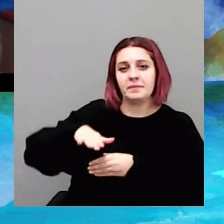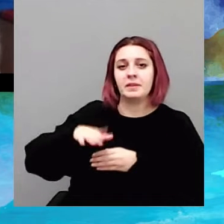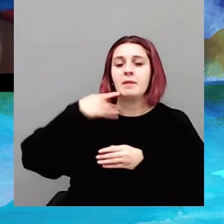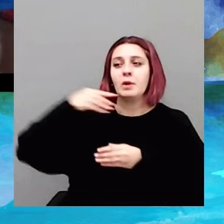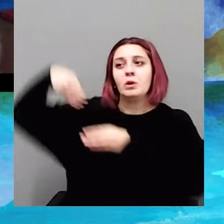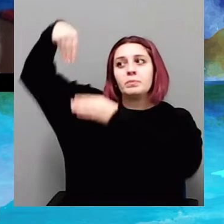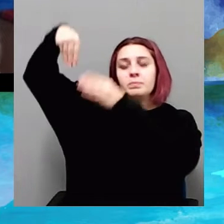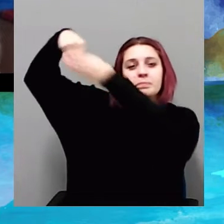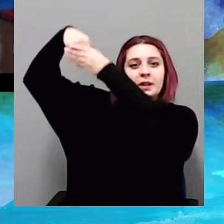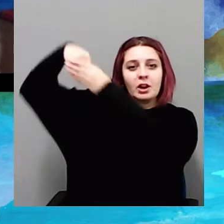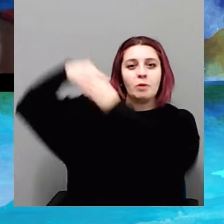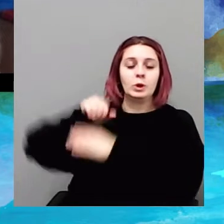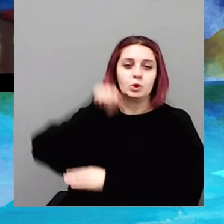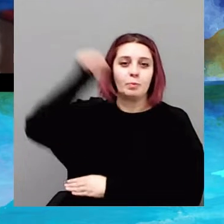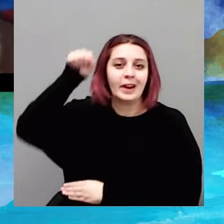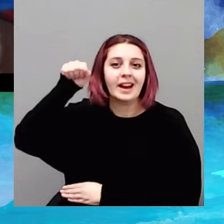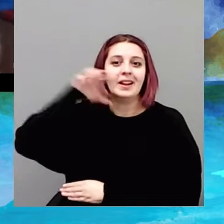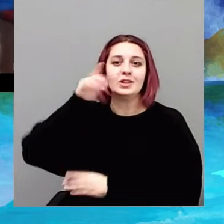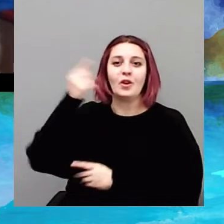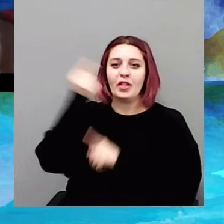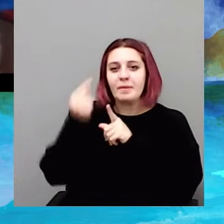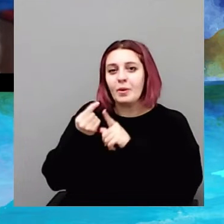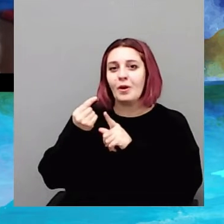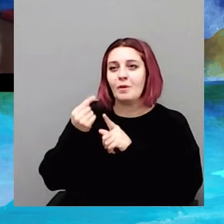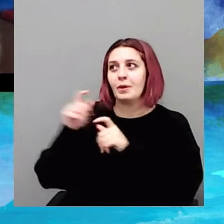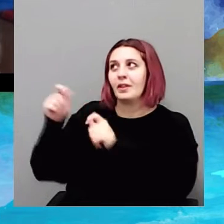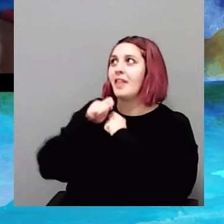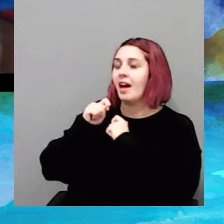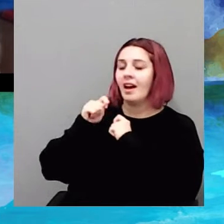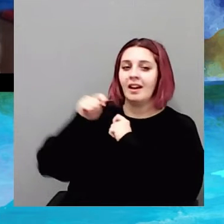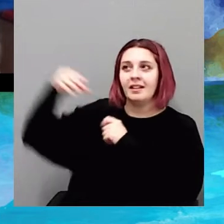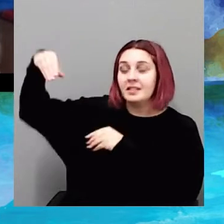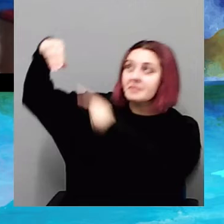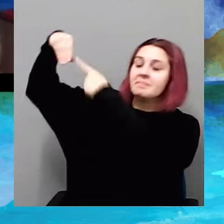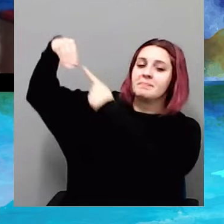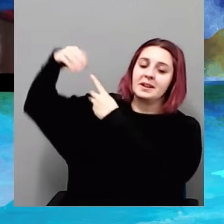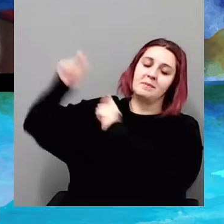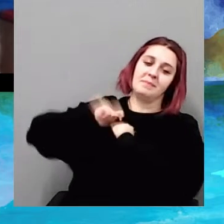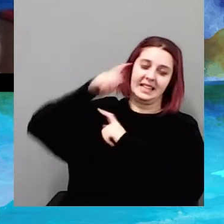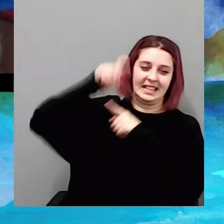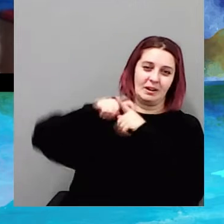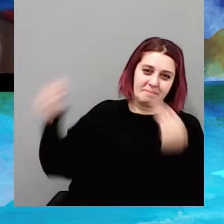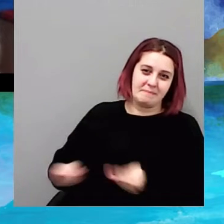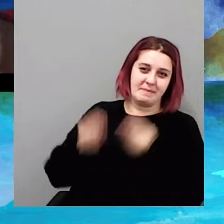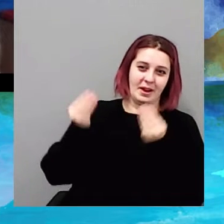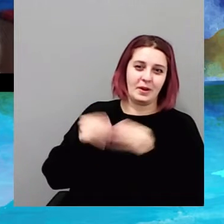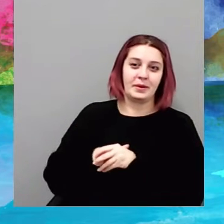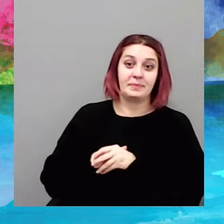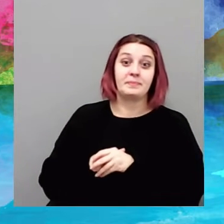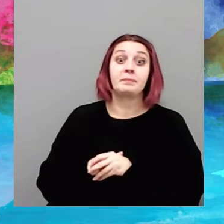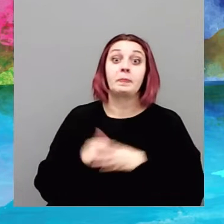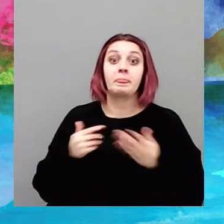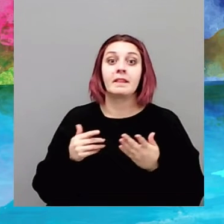cover, they're boxes that cover the bags for chemotherapy for children in hospitals, and we're able to put